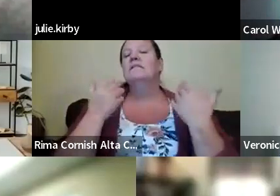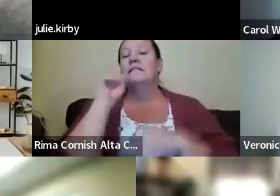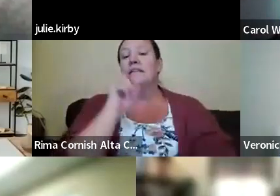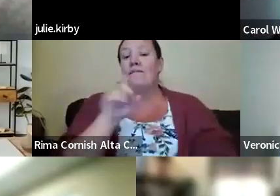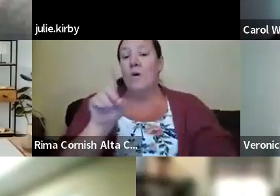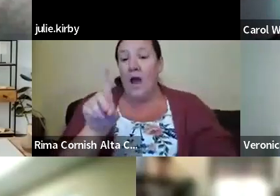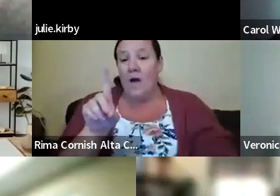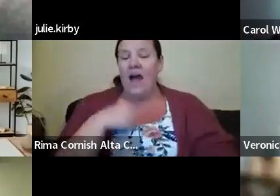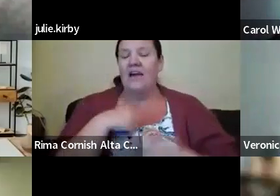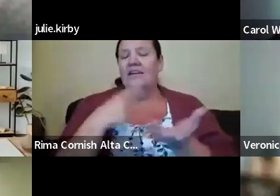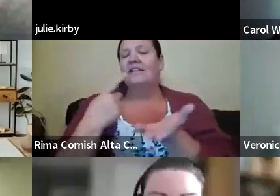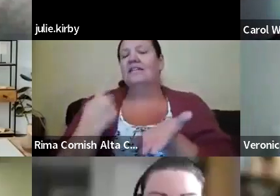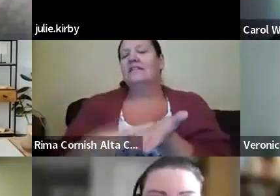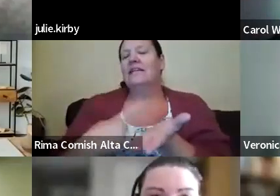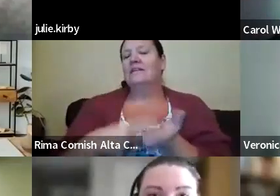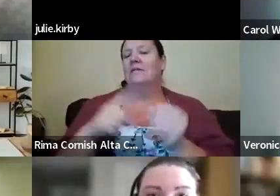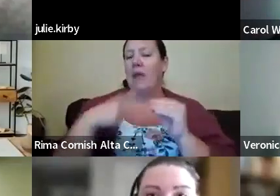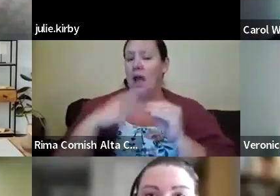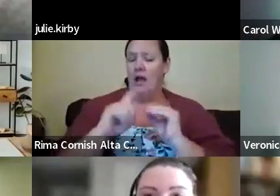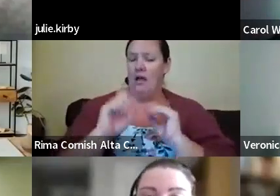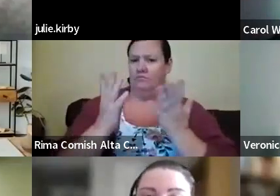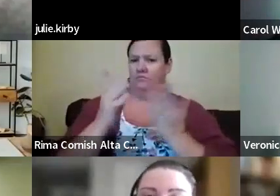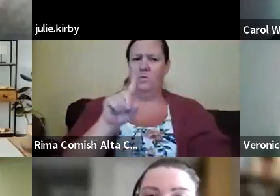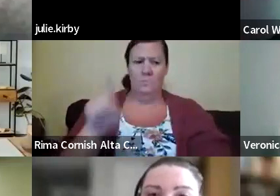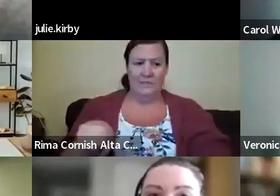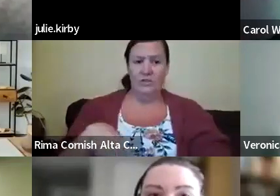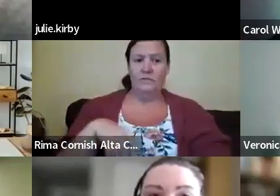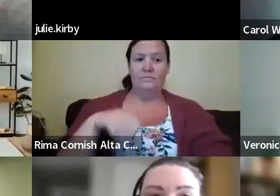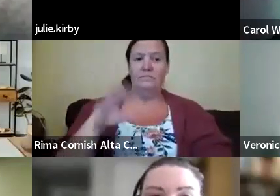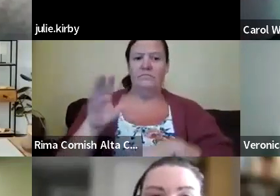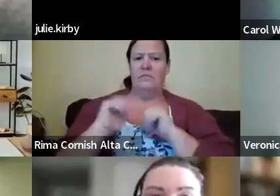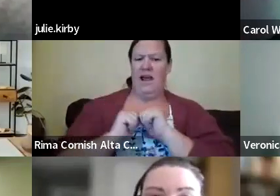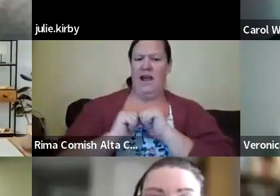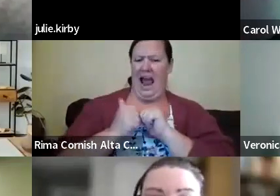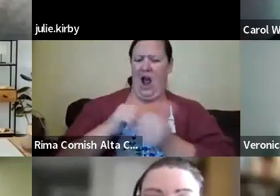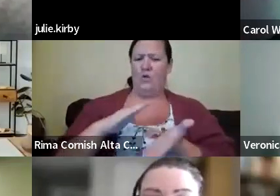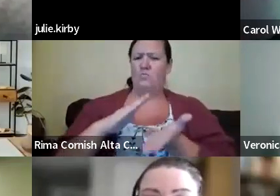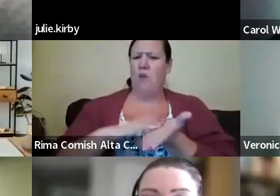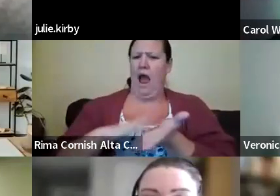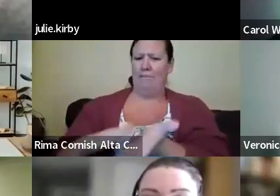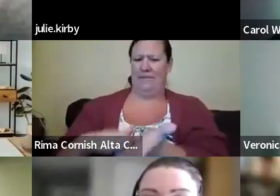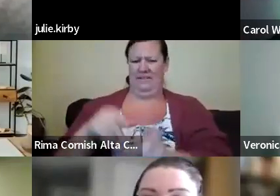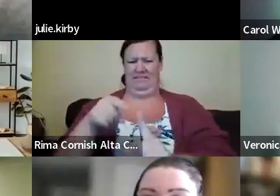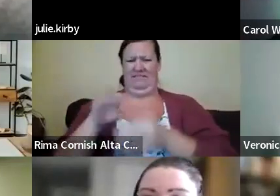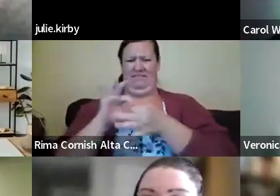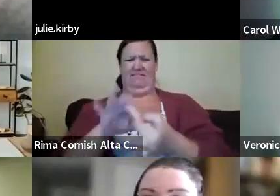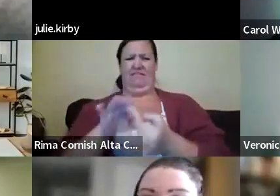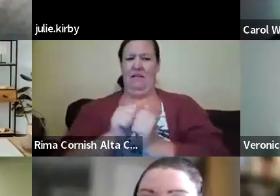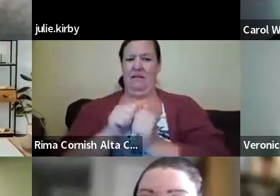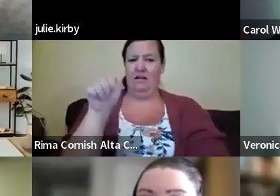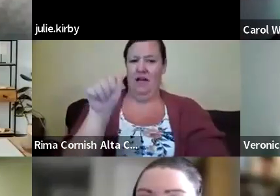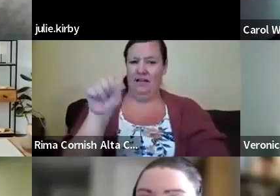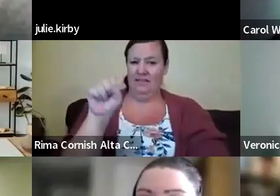sign music in ASL. For Deaf 101, I wanted to answer a